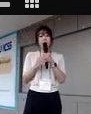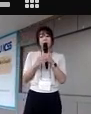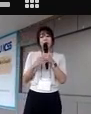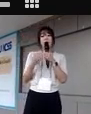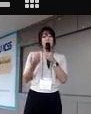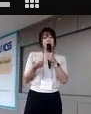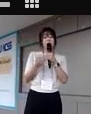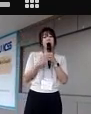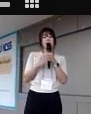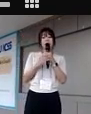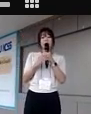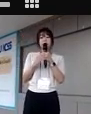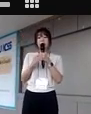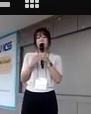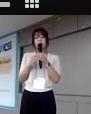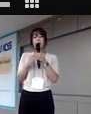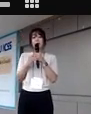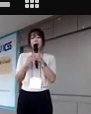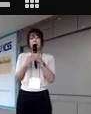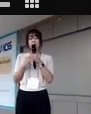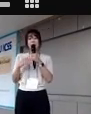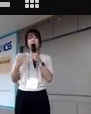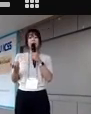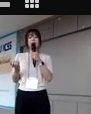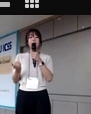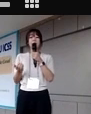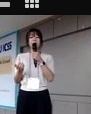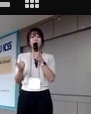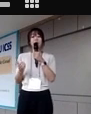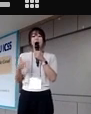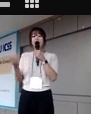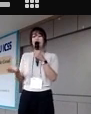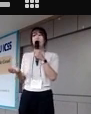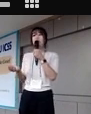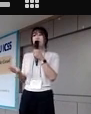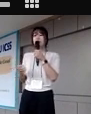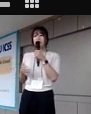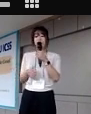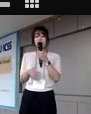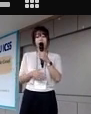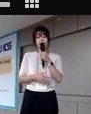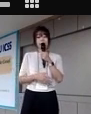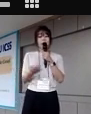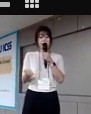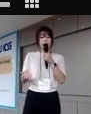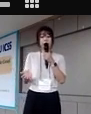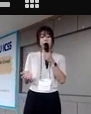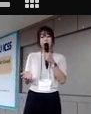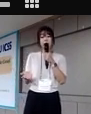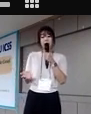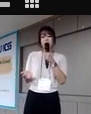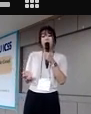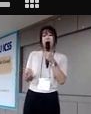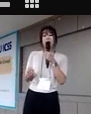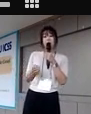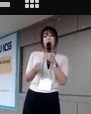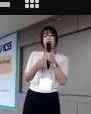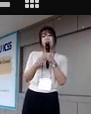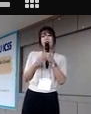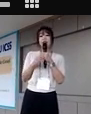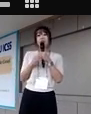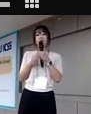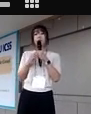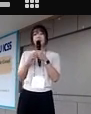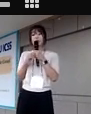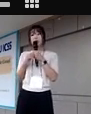role. The observation is that optional verb modification negatively correlates with the likelihood of argument reversal. And the hypothesis